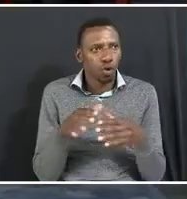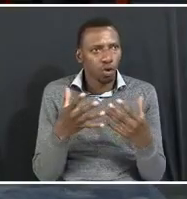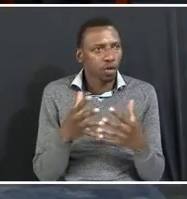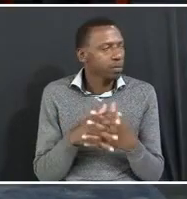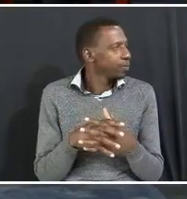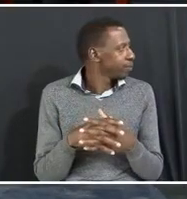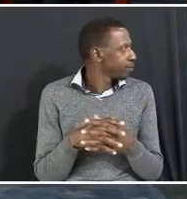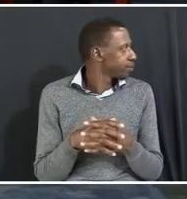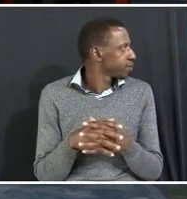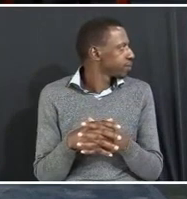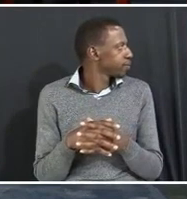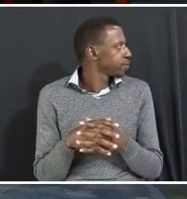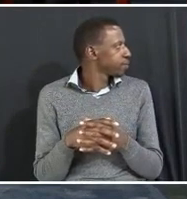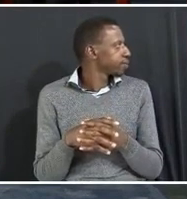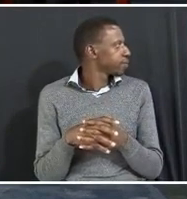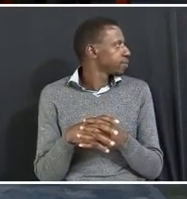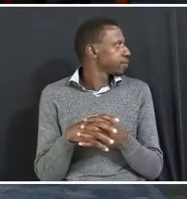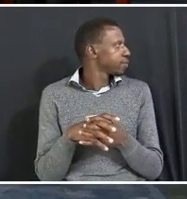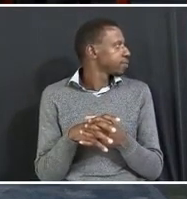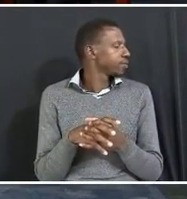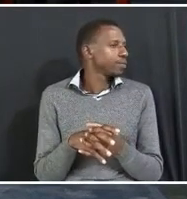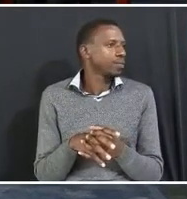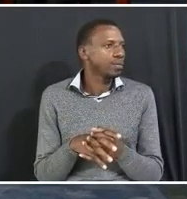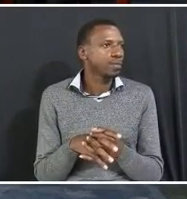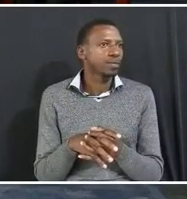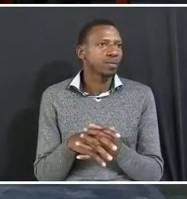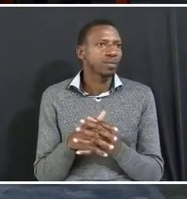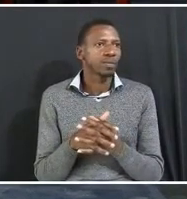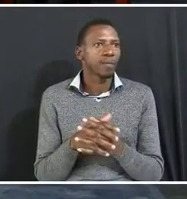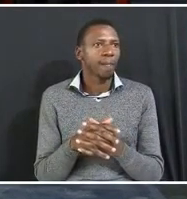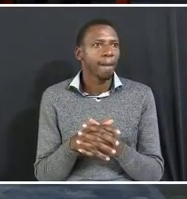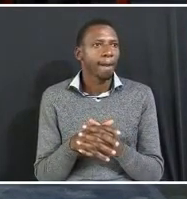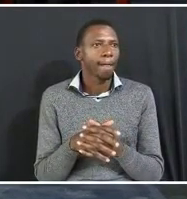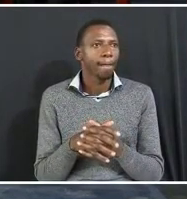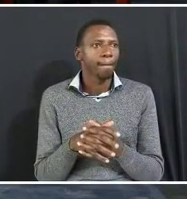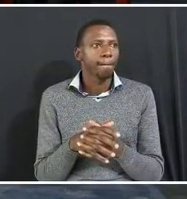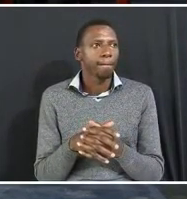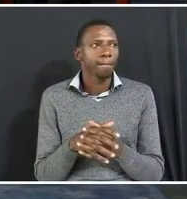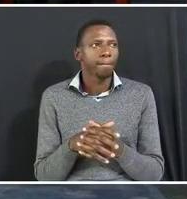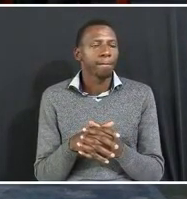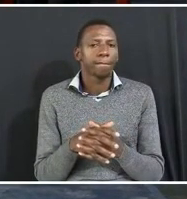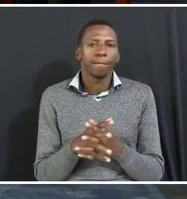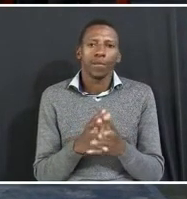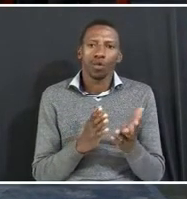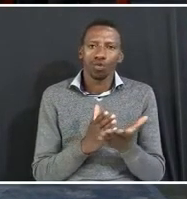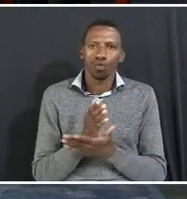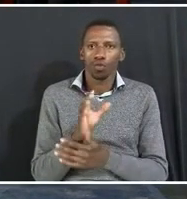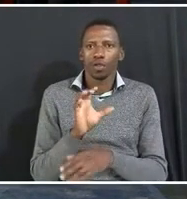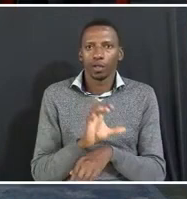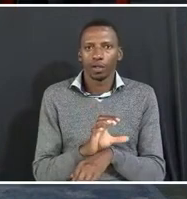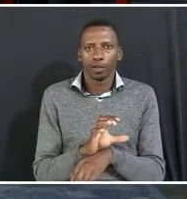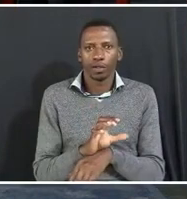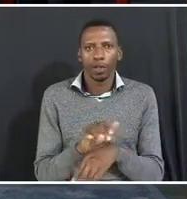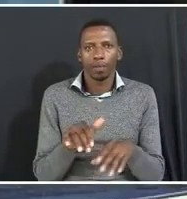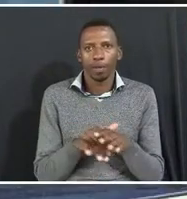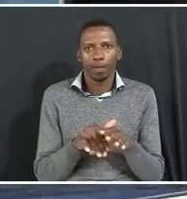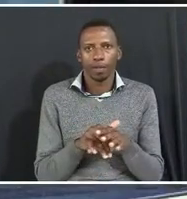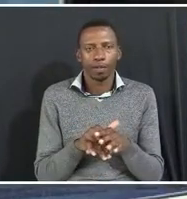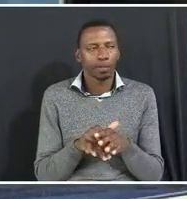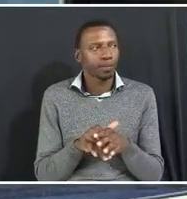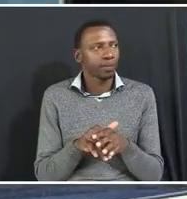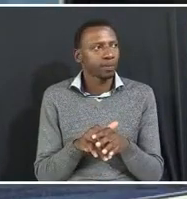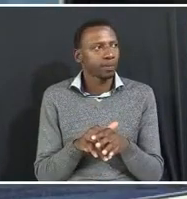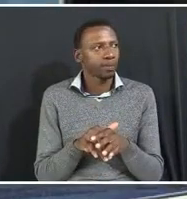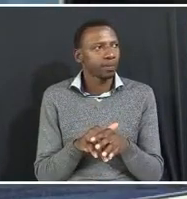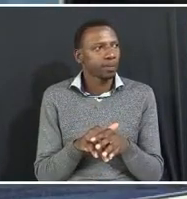How do we manage to do this? It is through the church members.